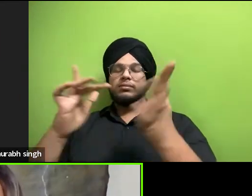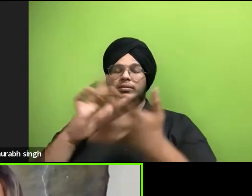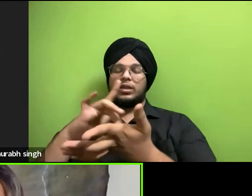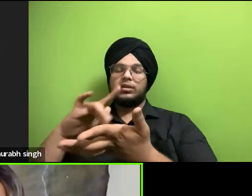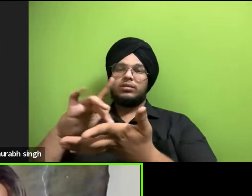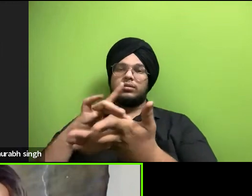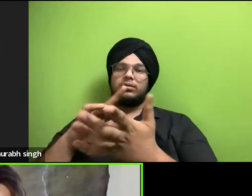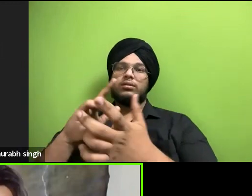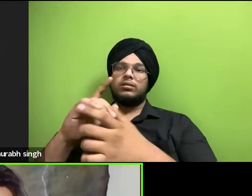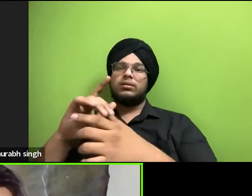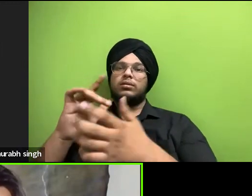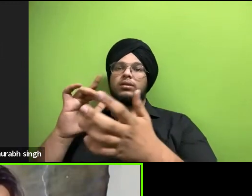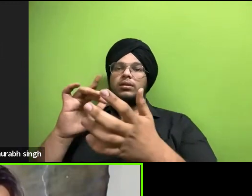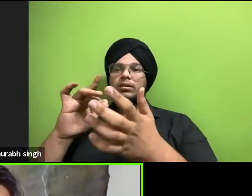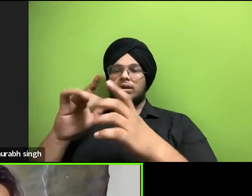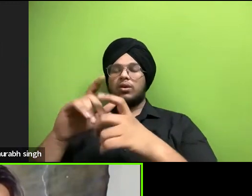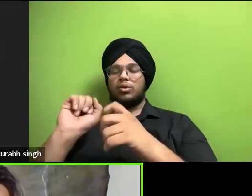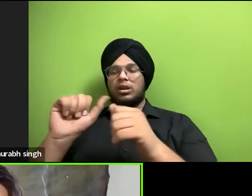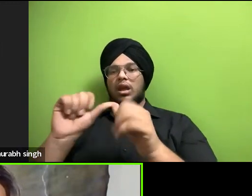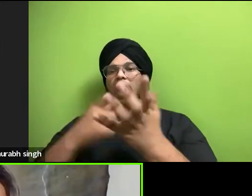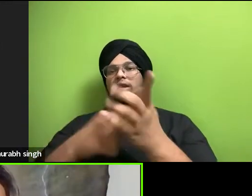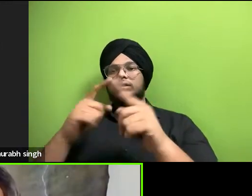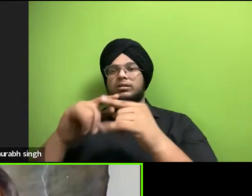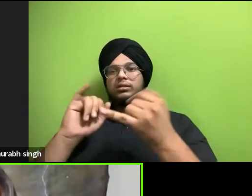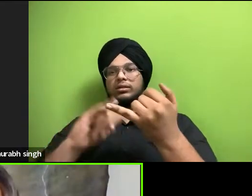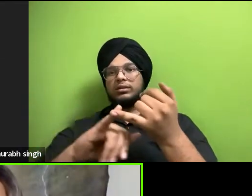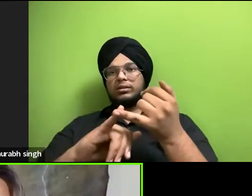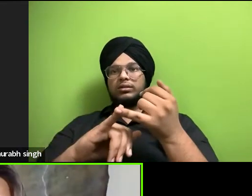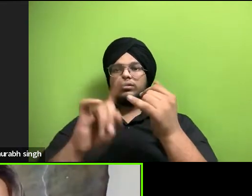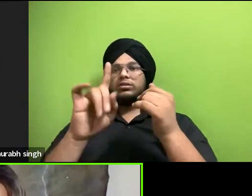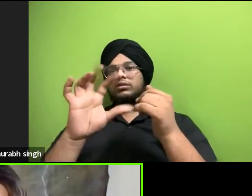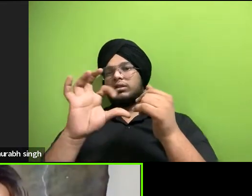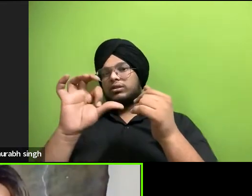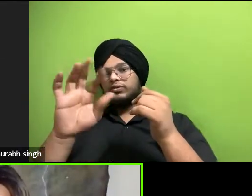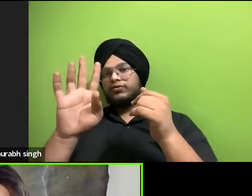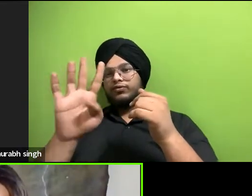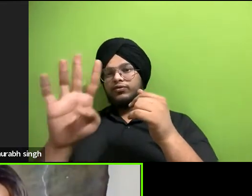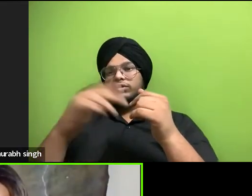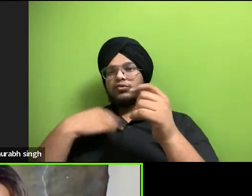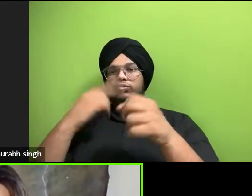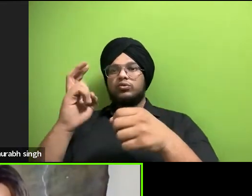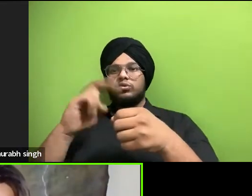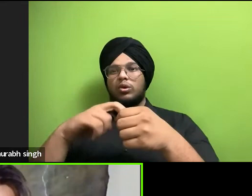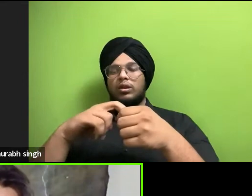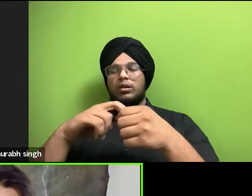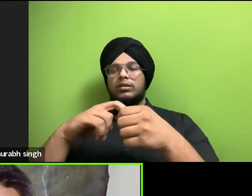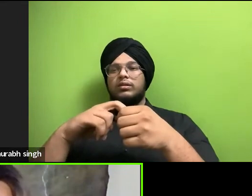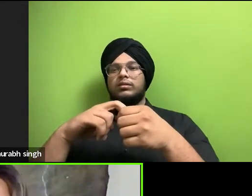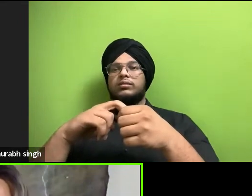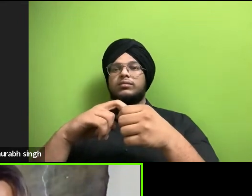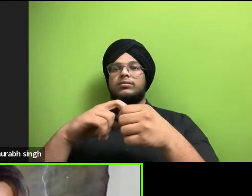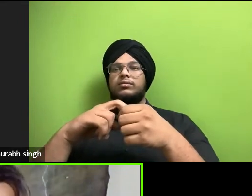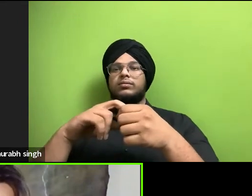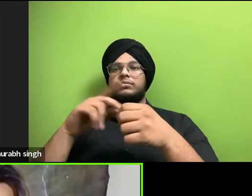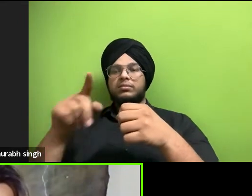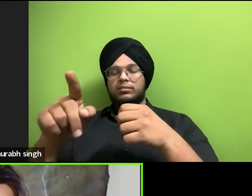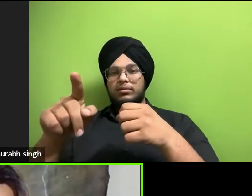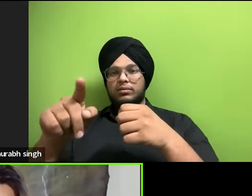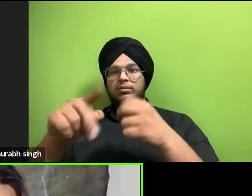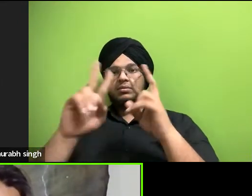of Contemporary Art. It was 1994 when I joined the gallery there as a